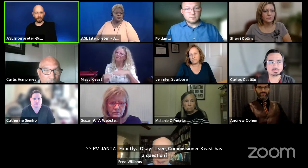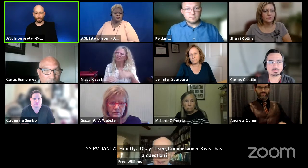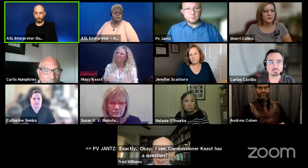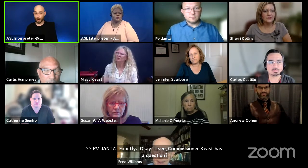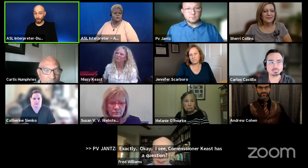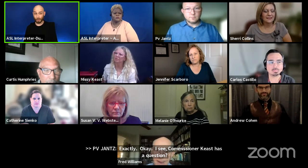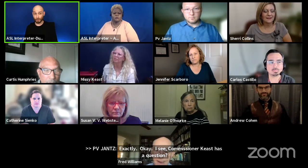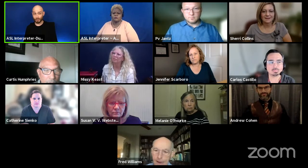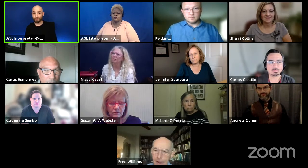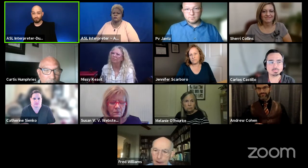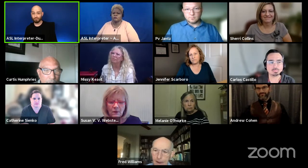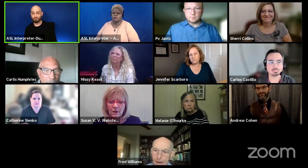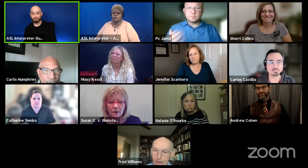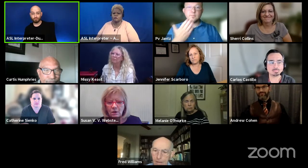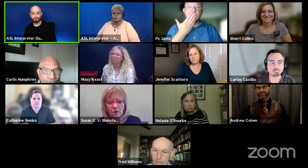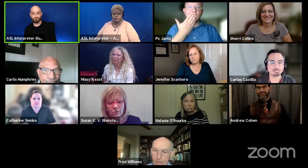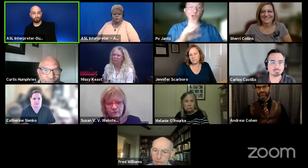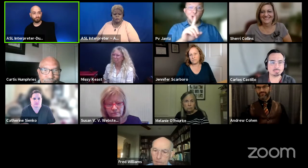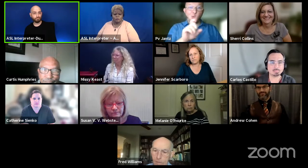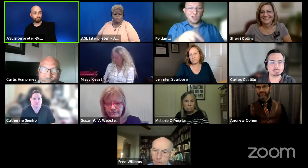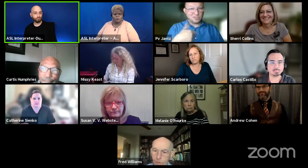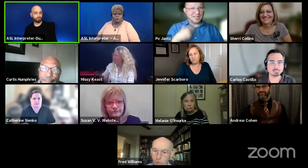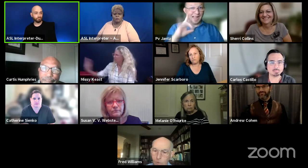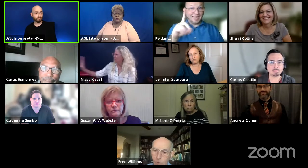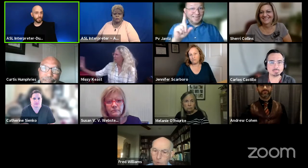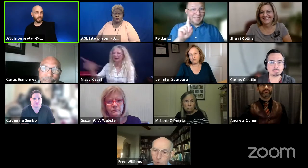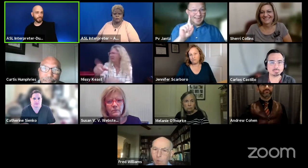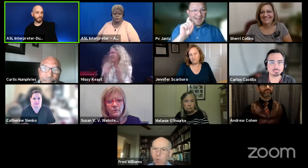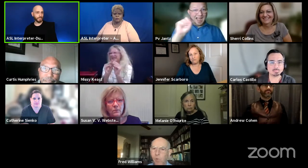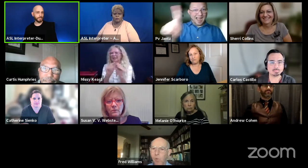for executive directors?